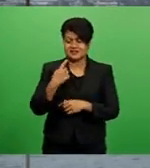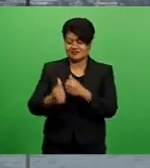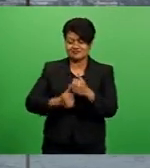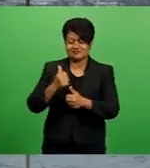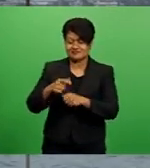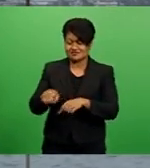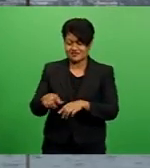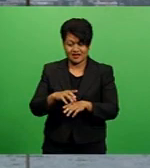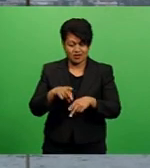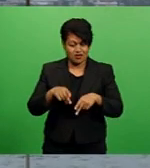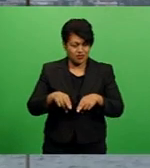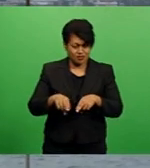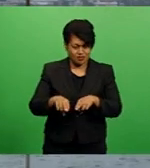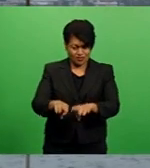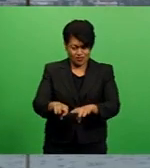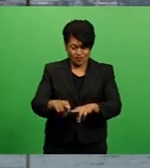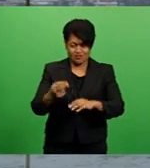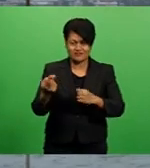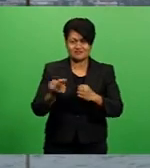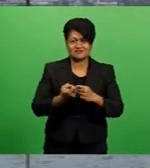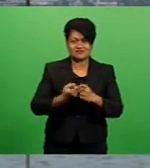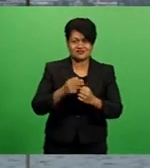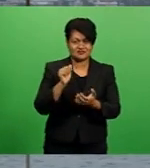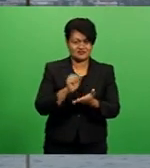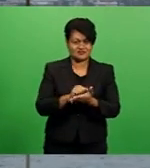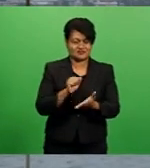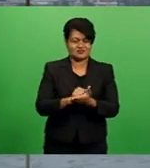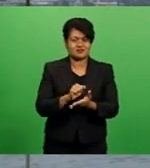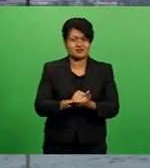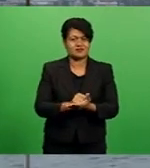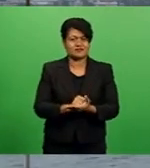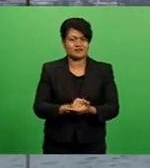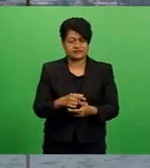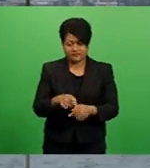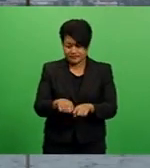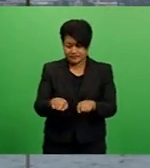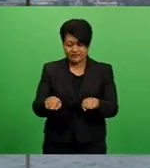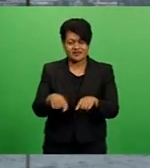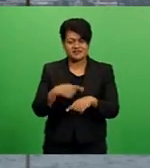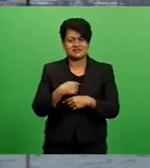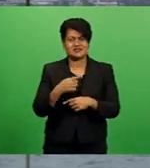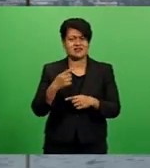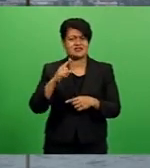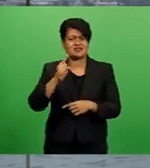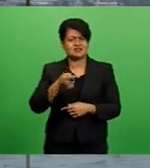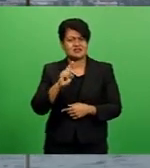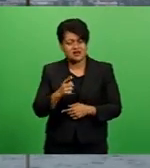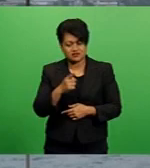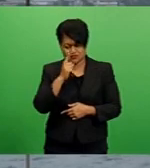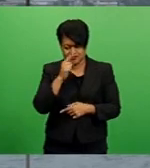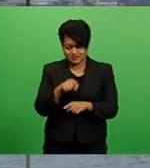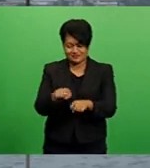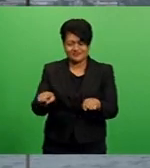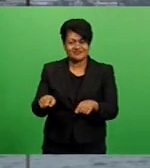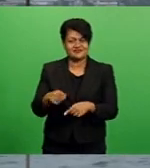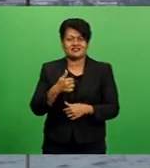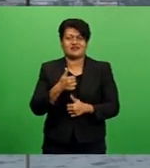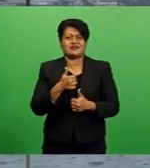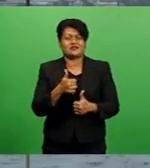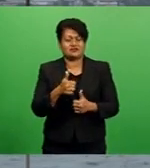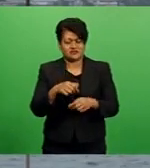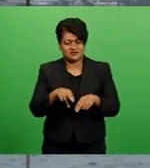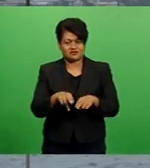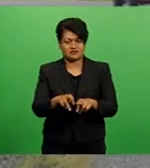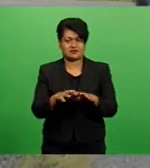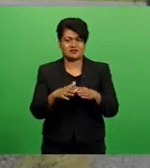finally tar-sealed. Work started in 2019 and has already benefited thousands of residents in the area. Details with Felipe